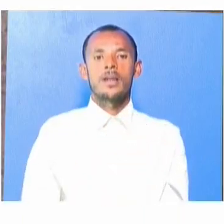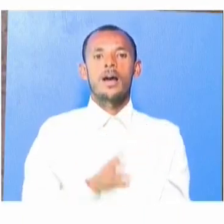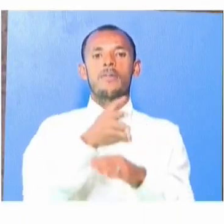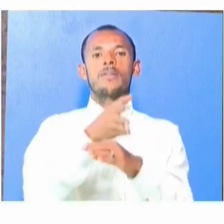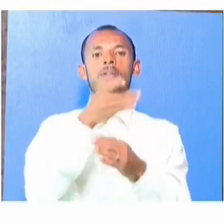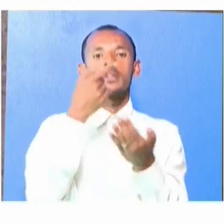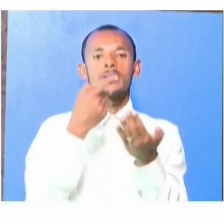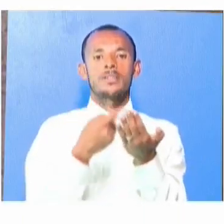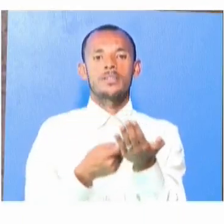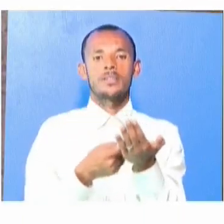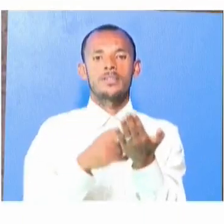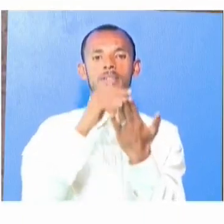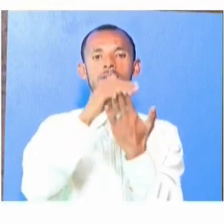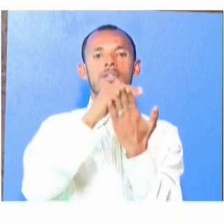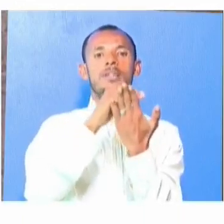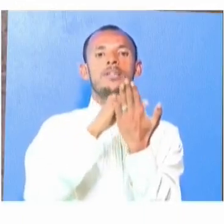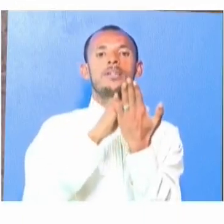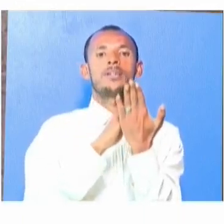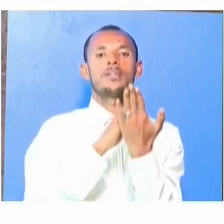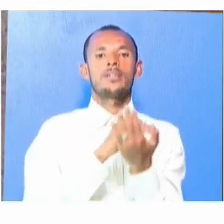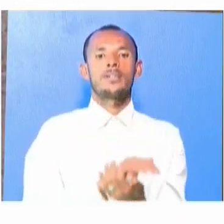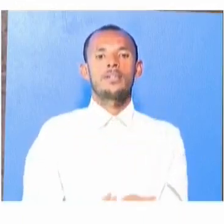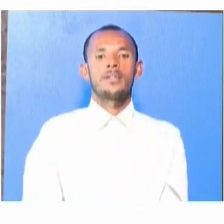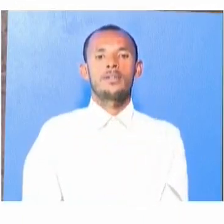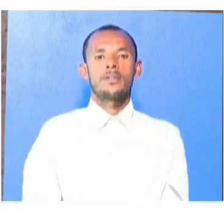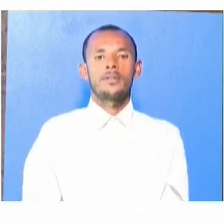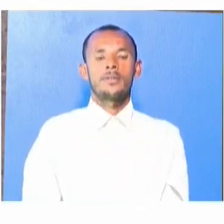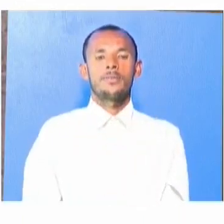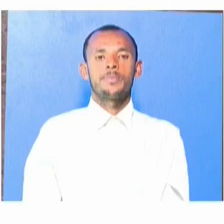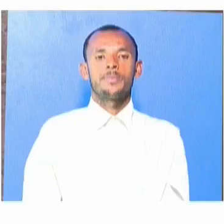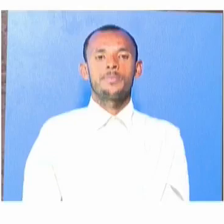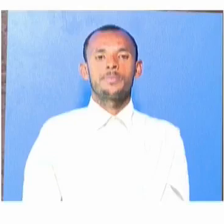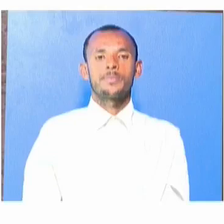After this lesson,